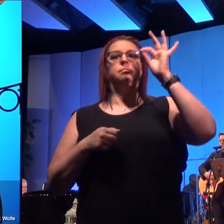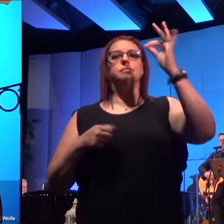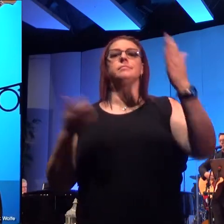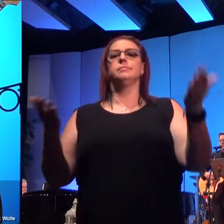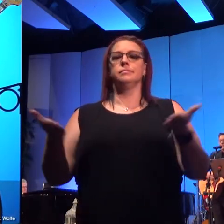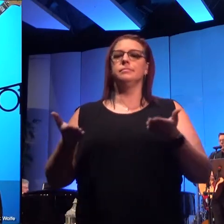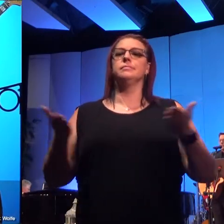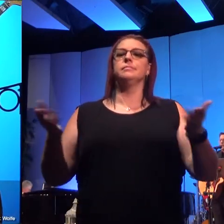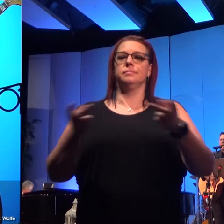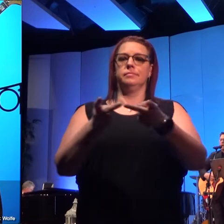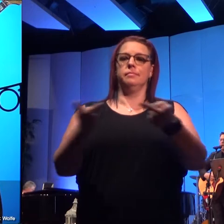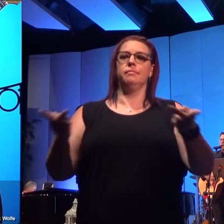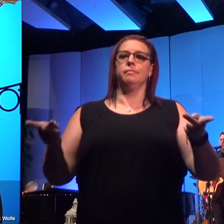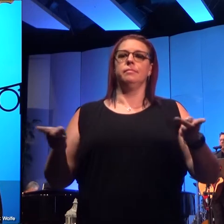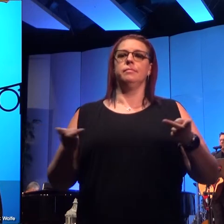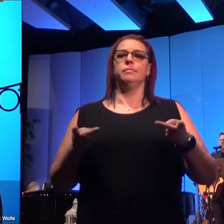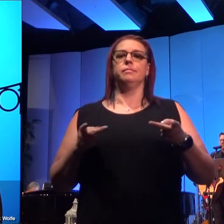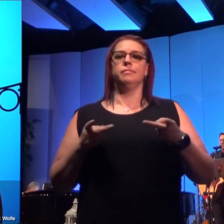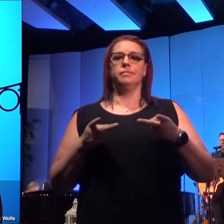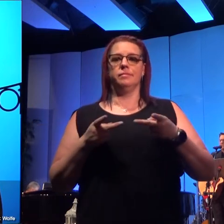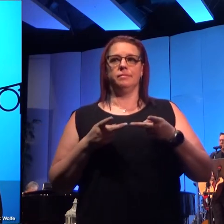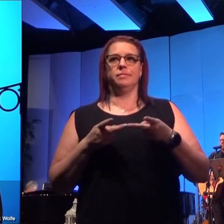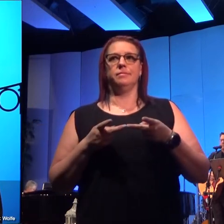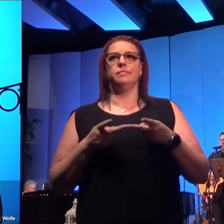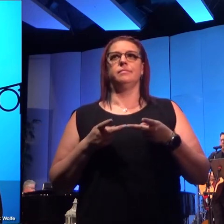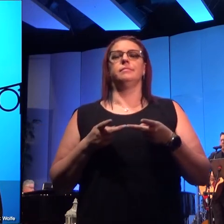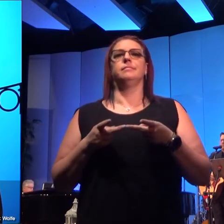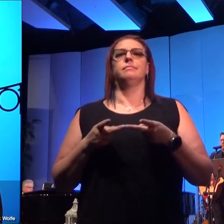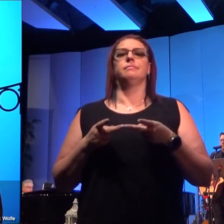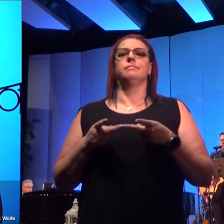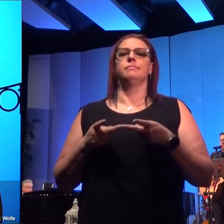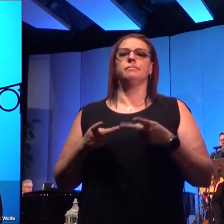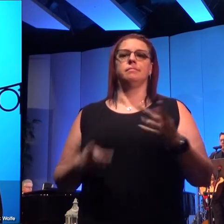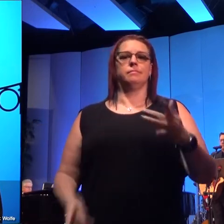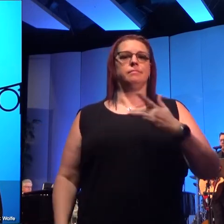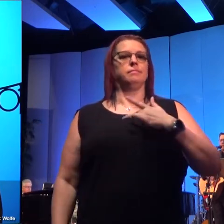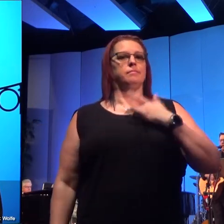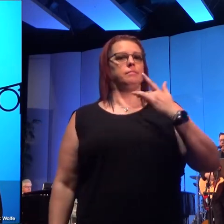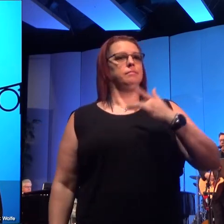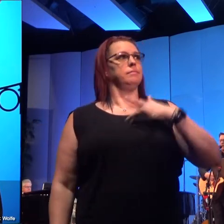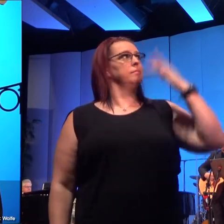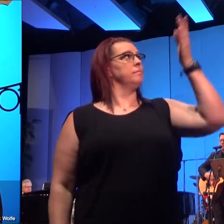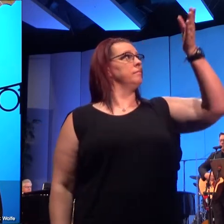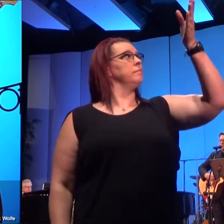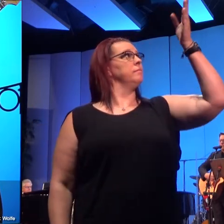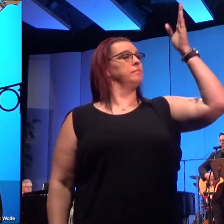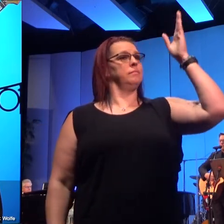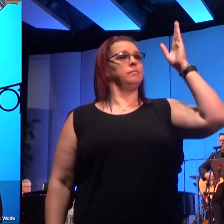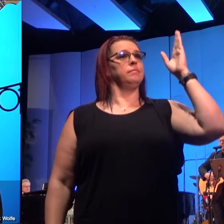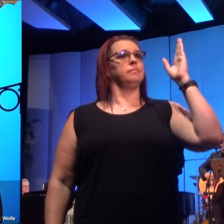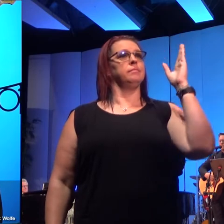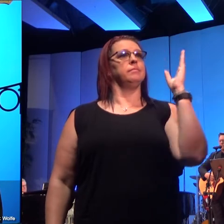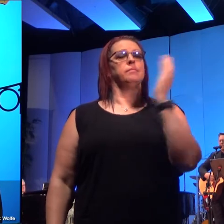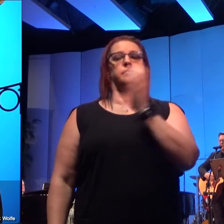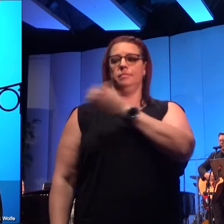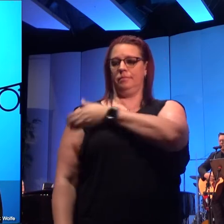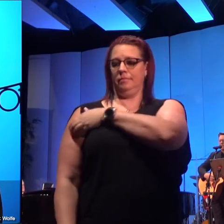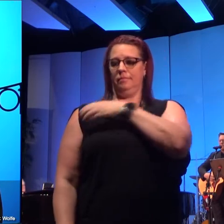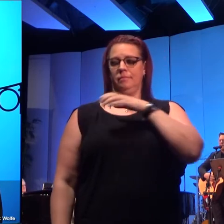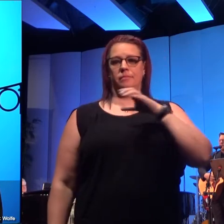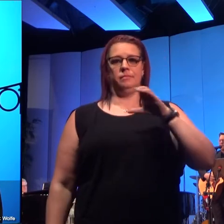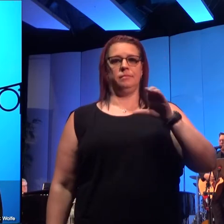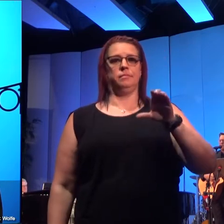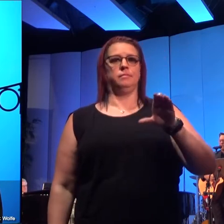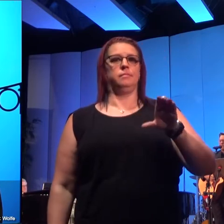presence of God is in this place. I can feel the